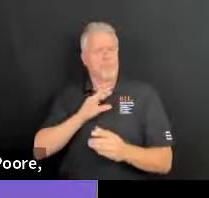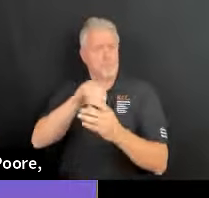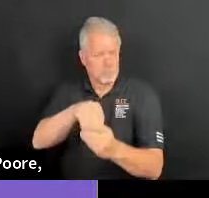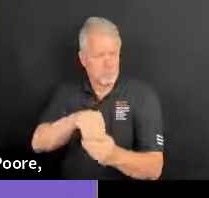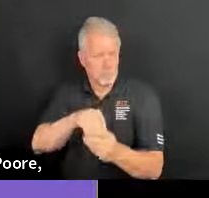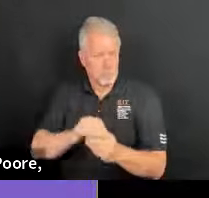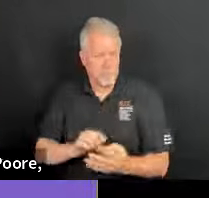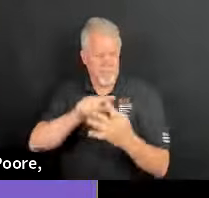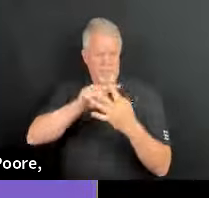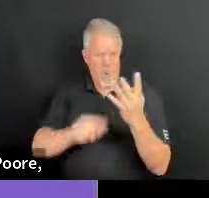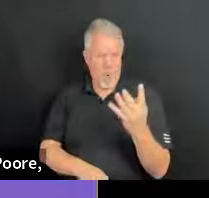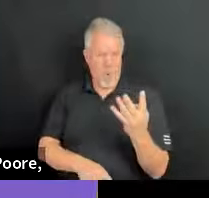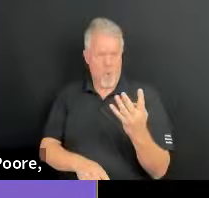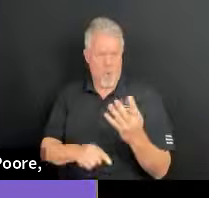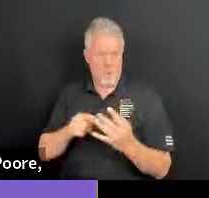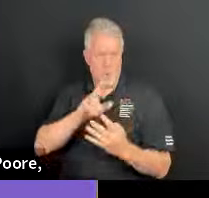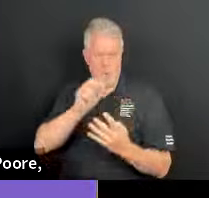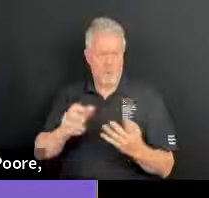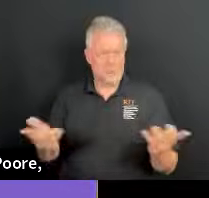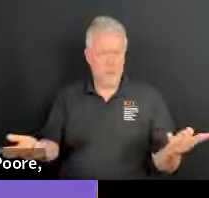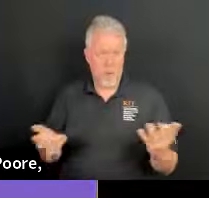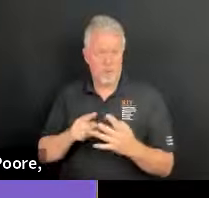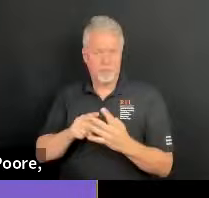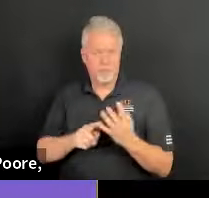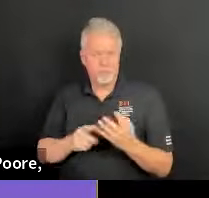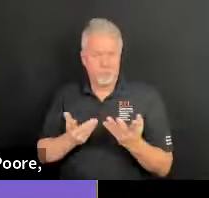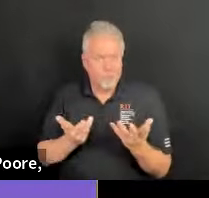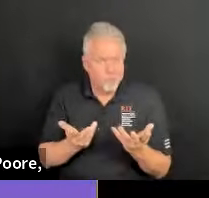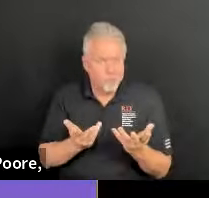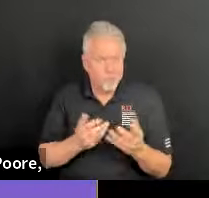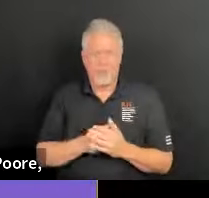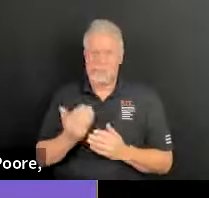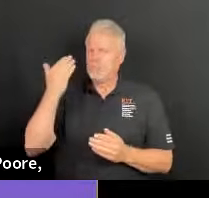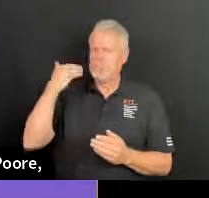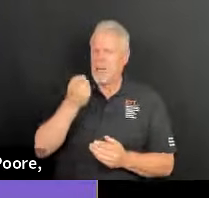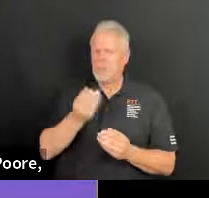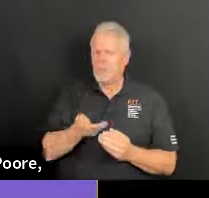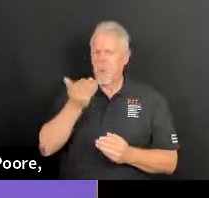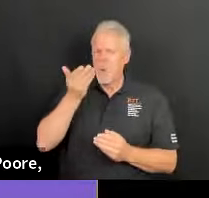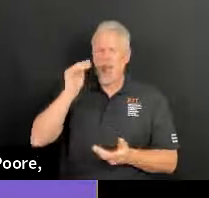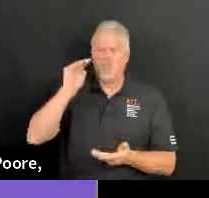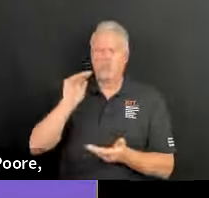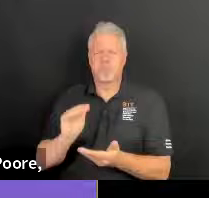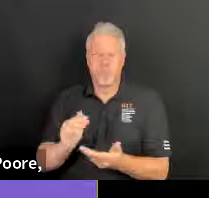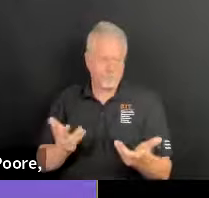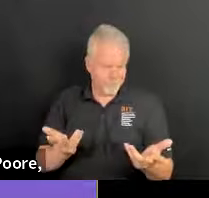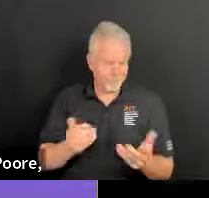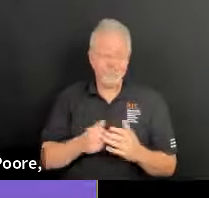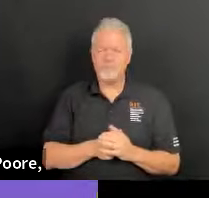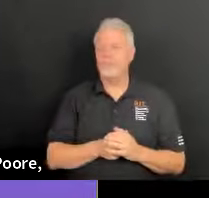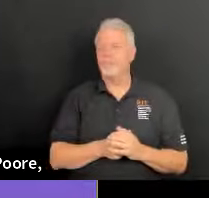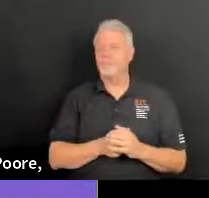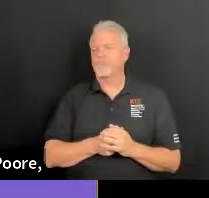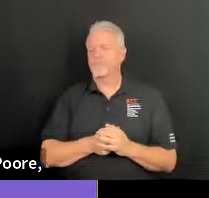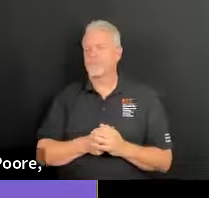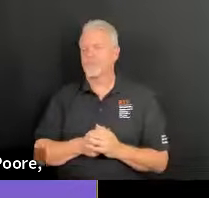have the knowledge of working with interpreters. And again, we're talking about 4 inpatient types,